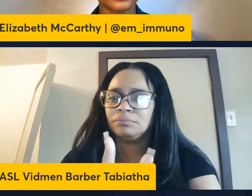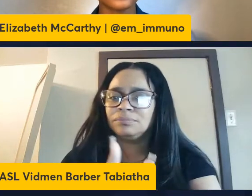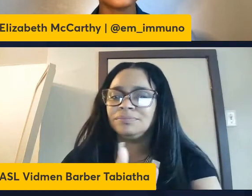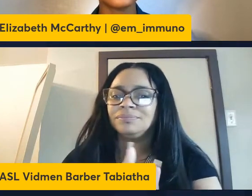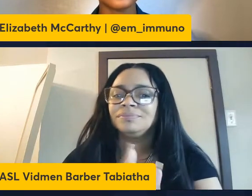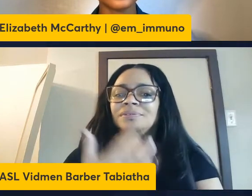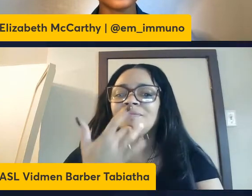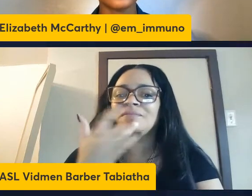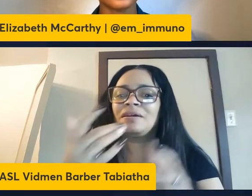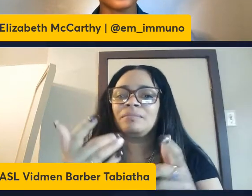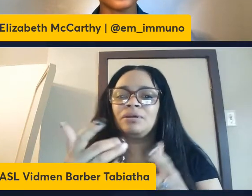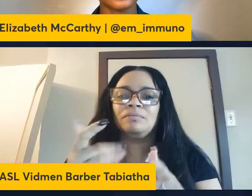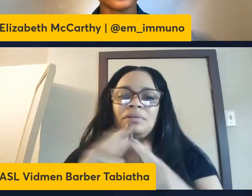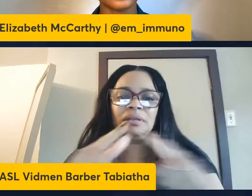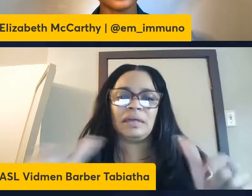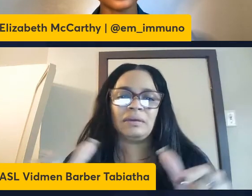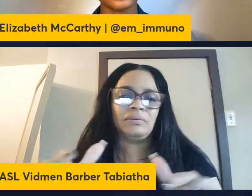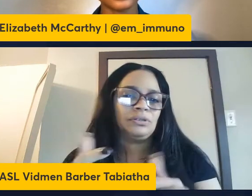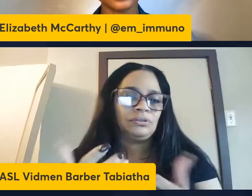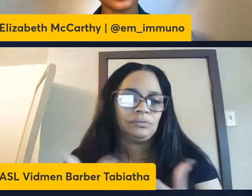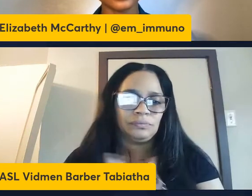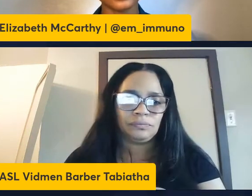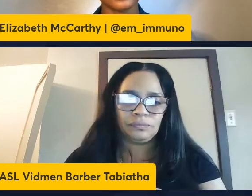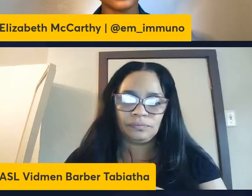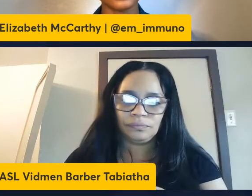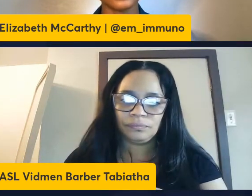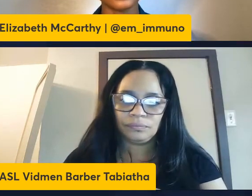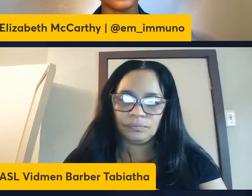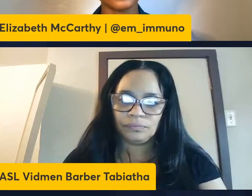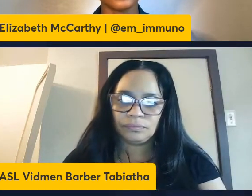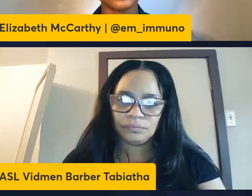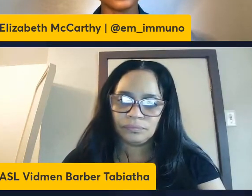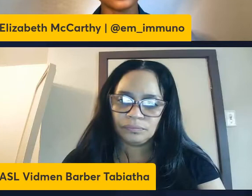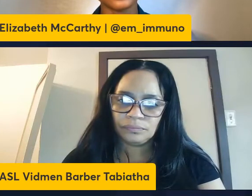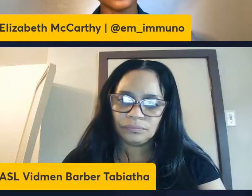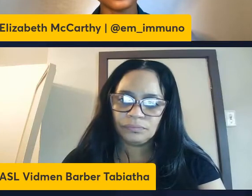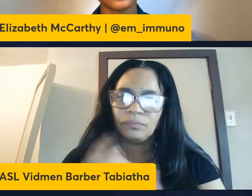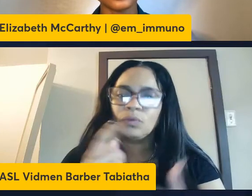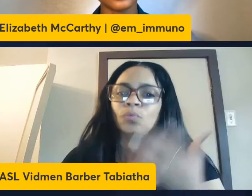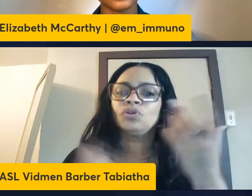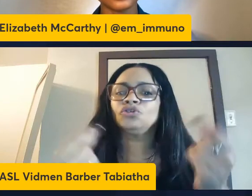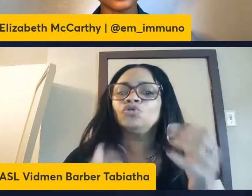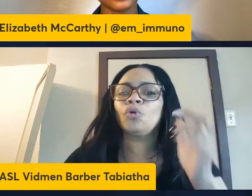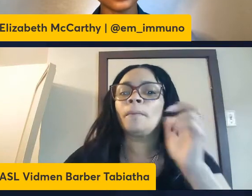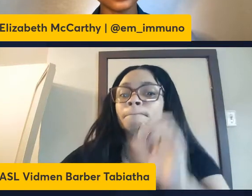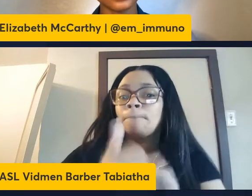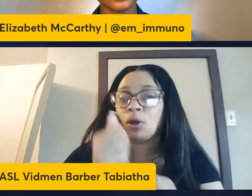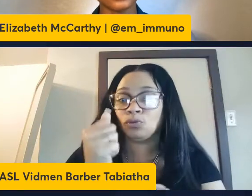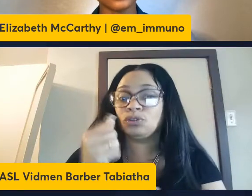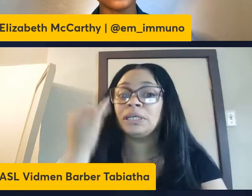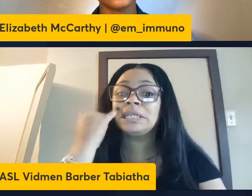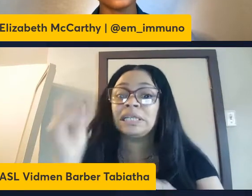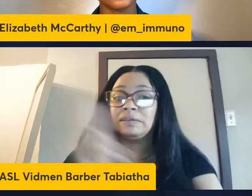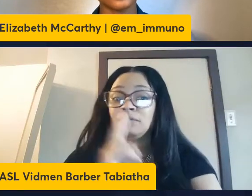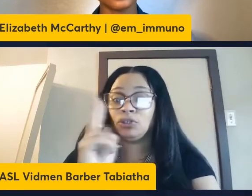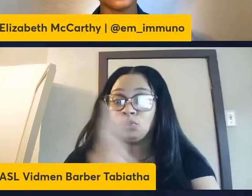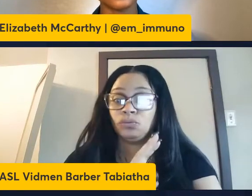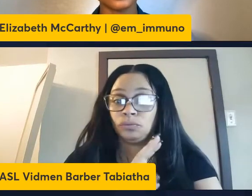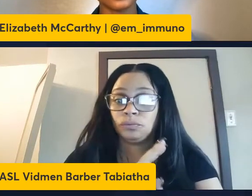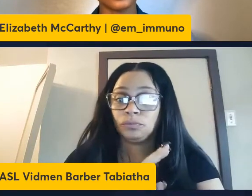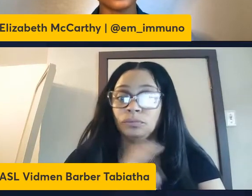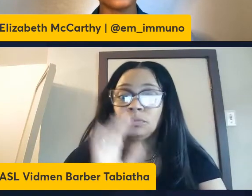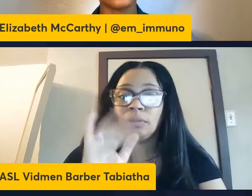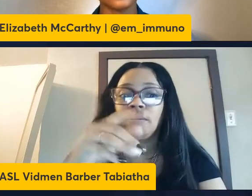language platform and what did you do most with it if you use multiple